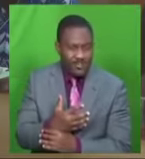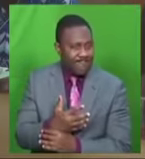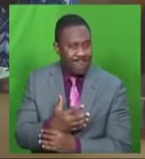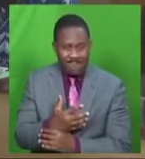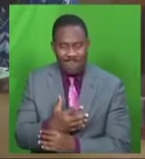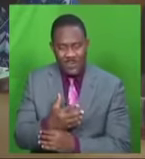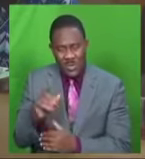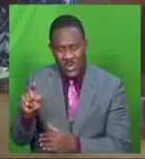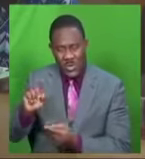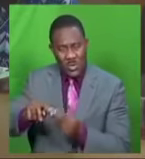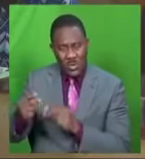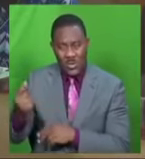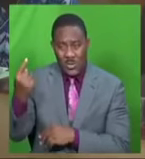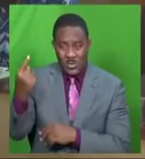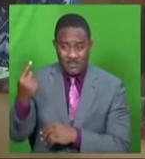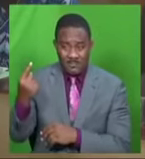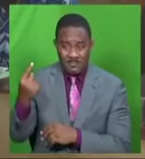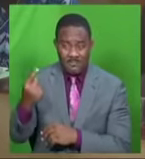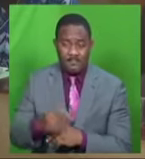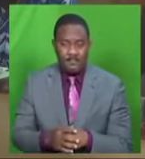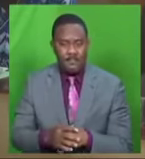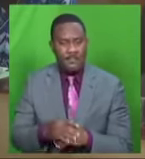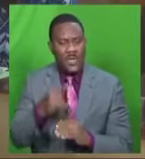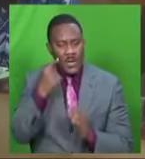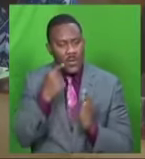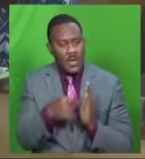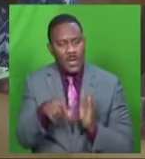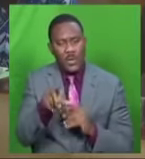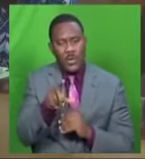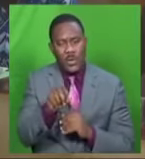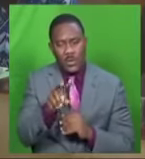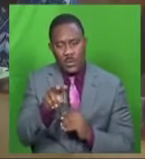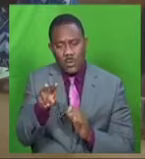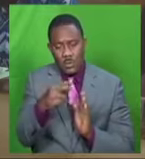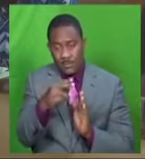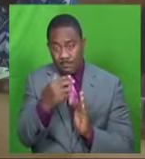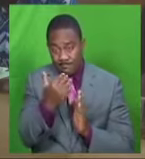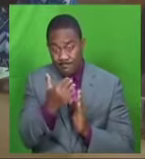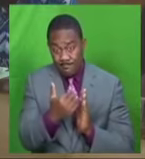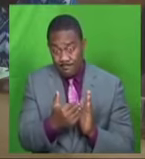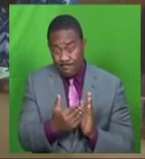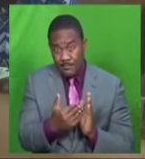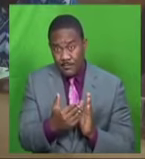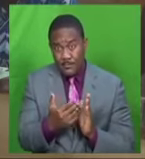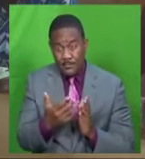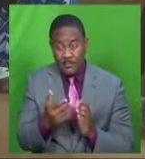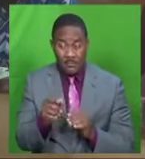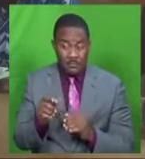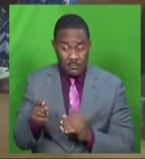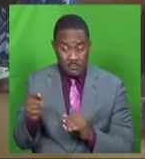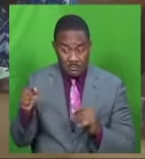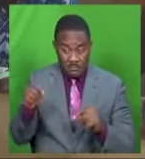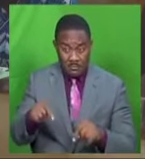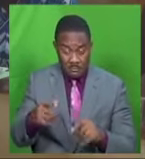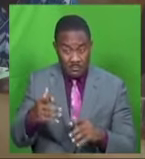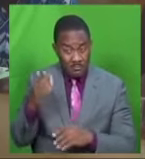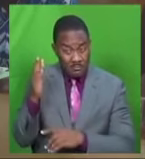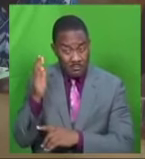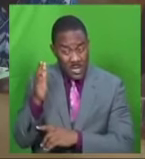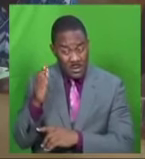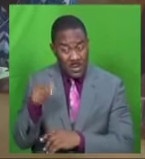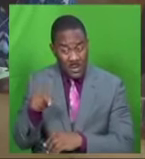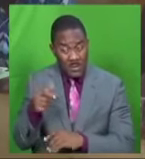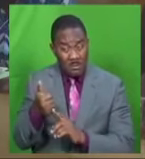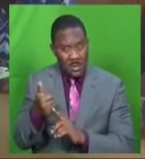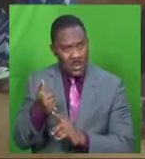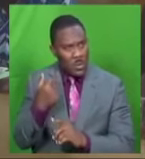Speaker? Looking at the budget for 2022, before the Minister of Finance came to present the budget,